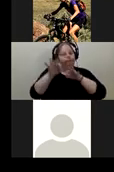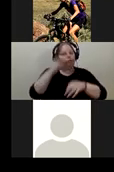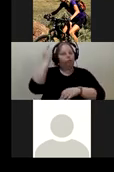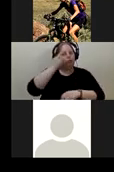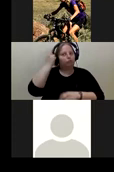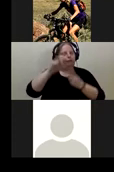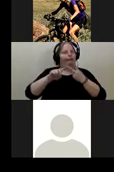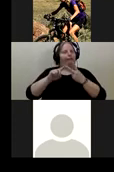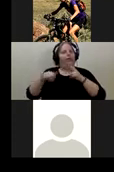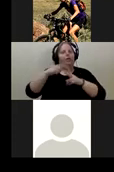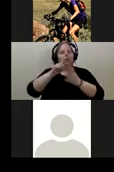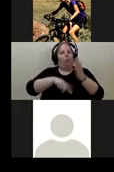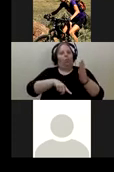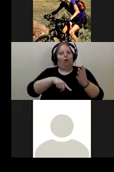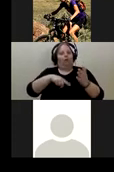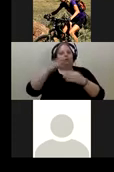those rationalizations are.